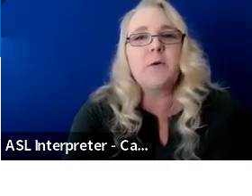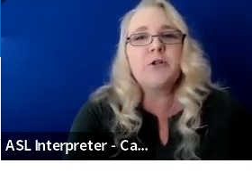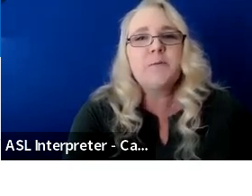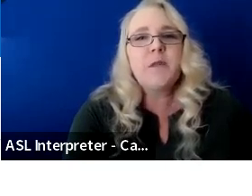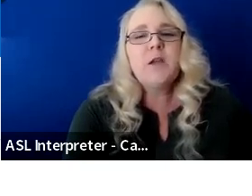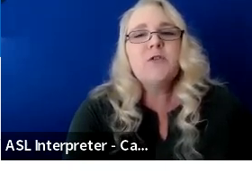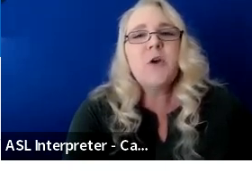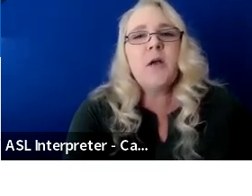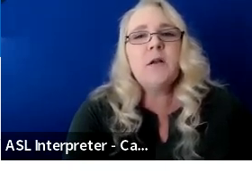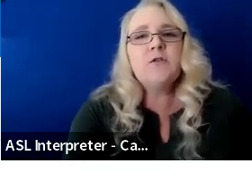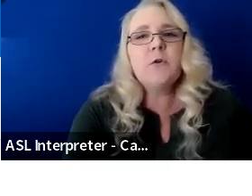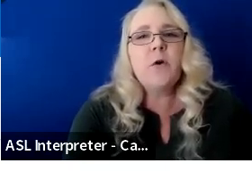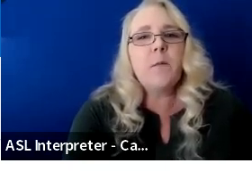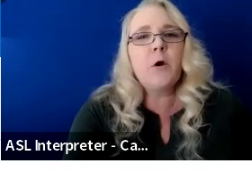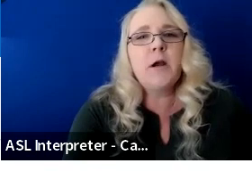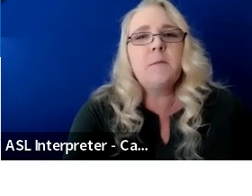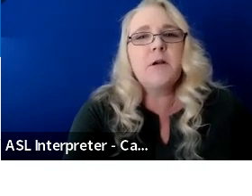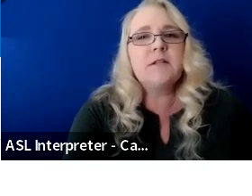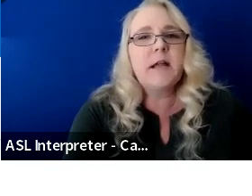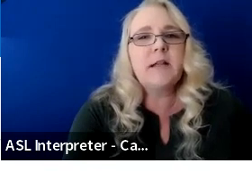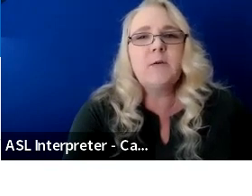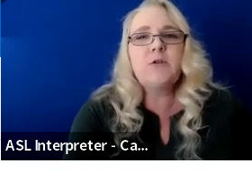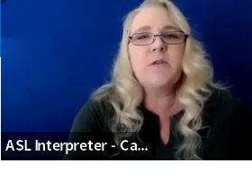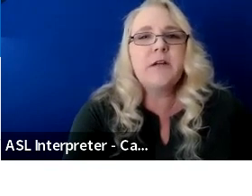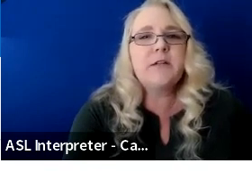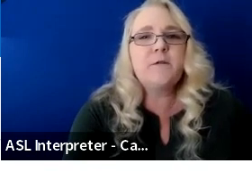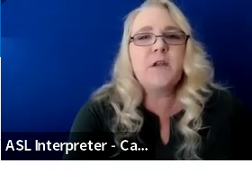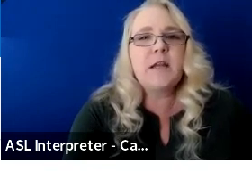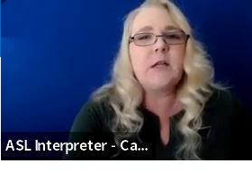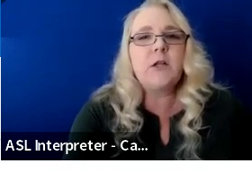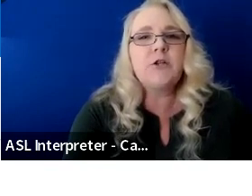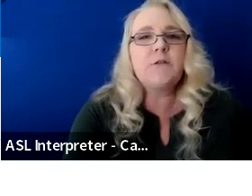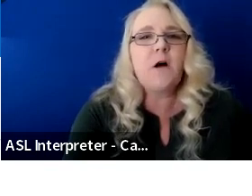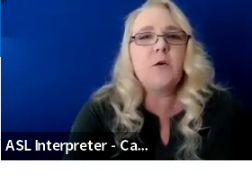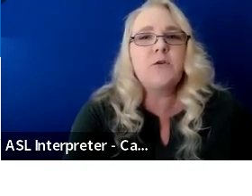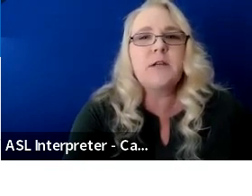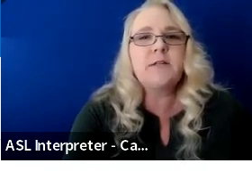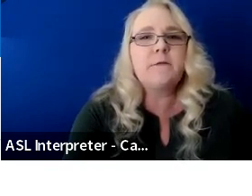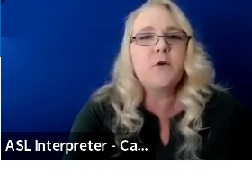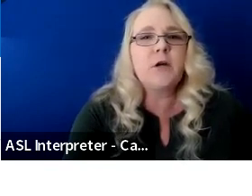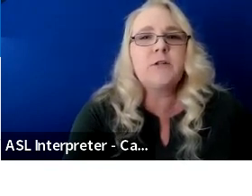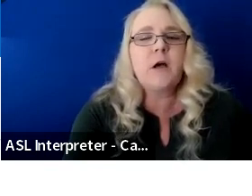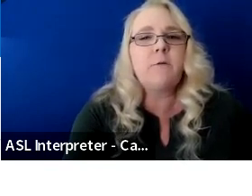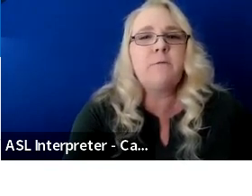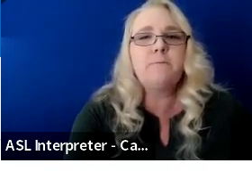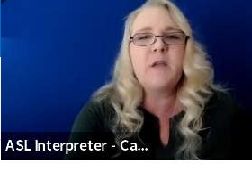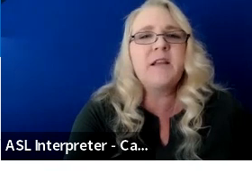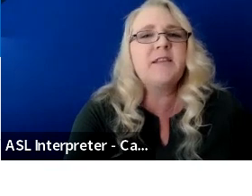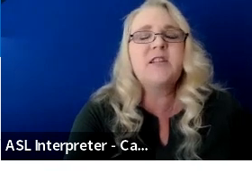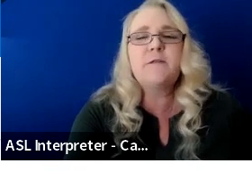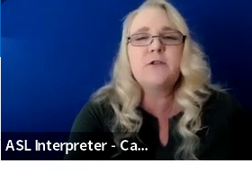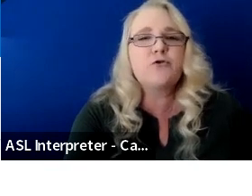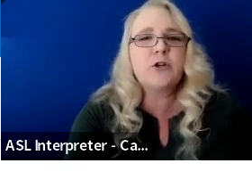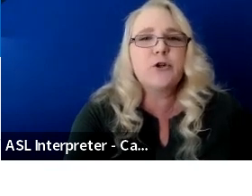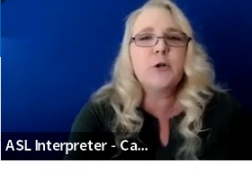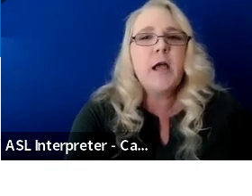manual language. So, and also grammar in American Sign Language is very different than English. It follows a different, it's